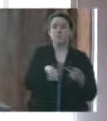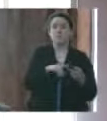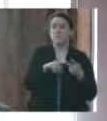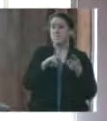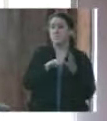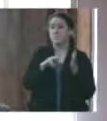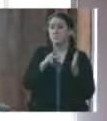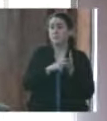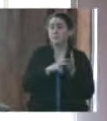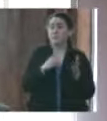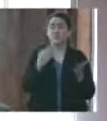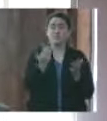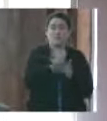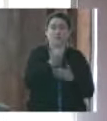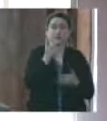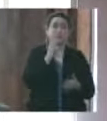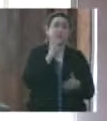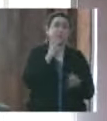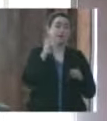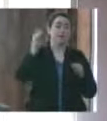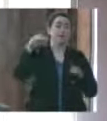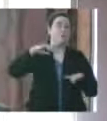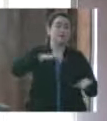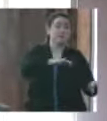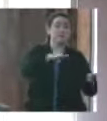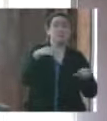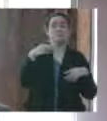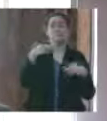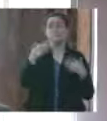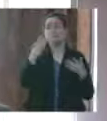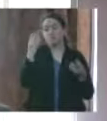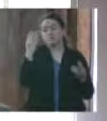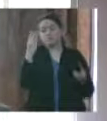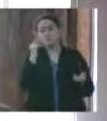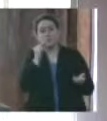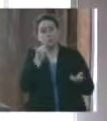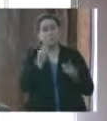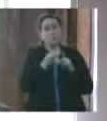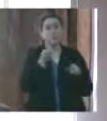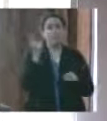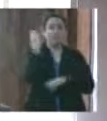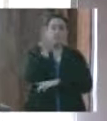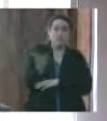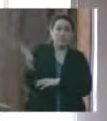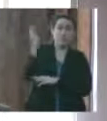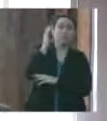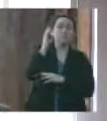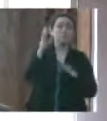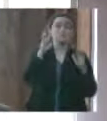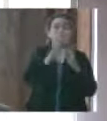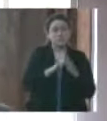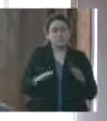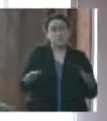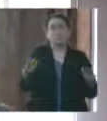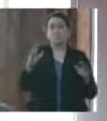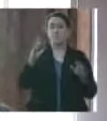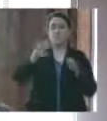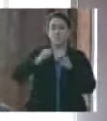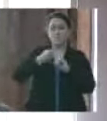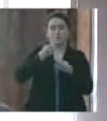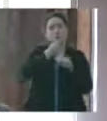of nutrients from the forests to the aquifers to the fields, the impact on air